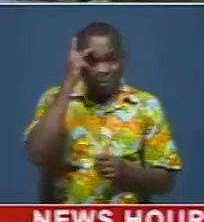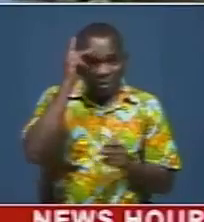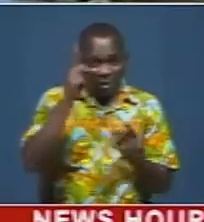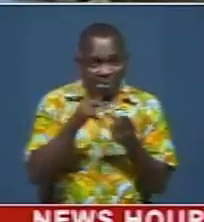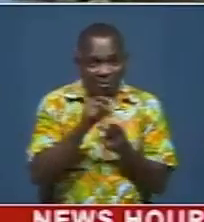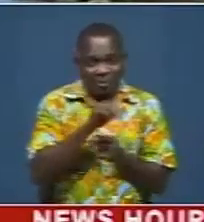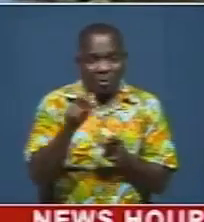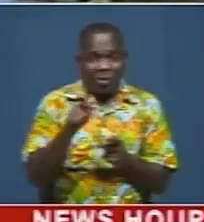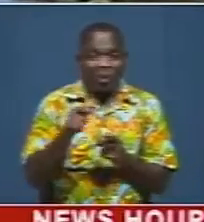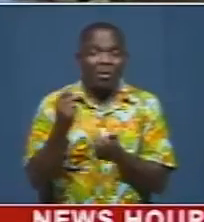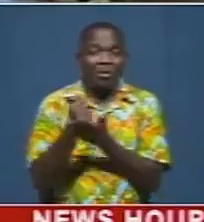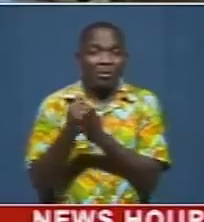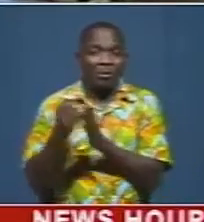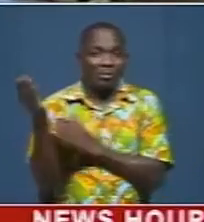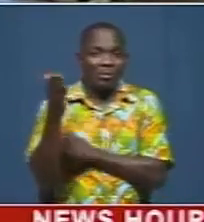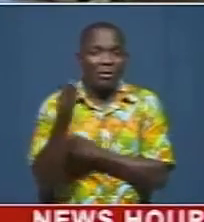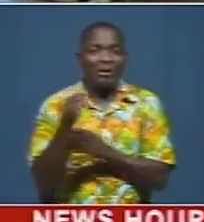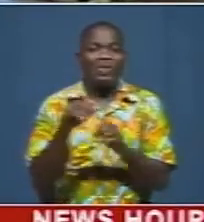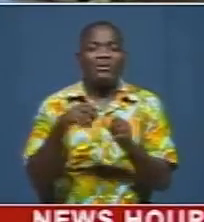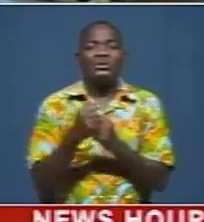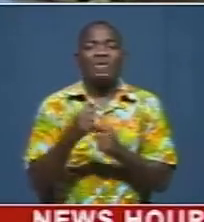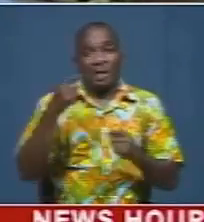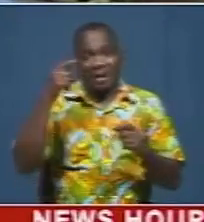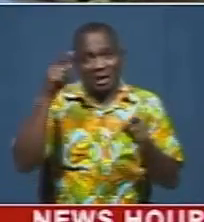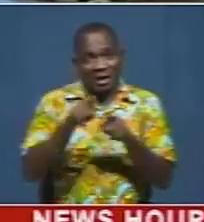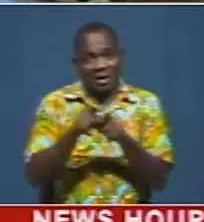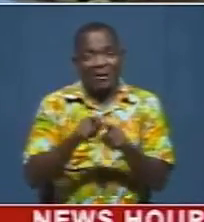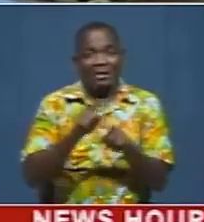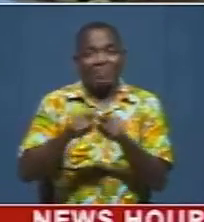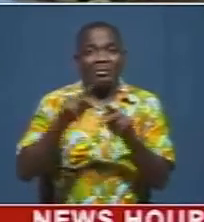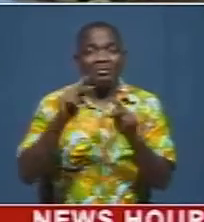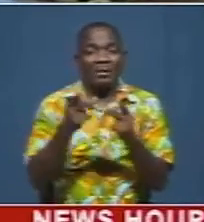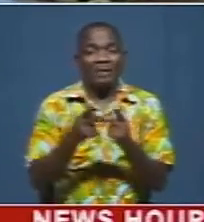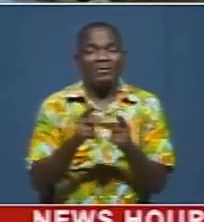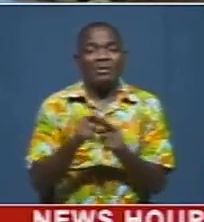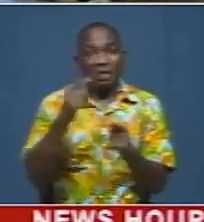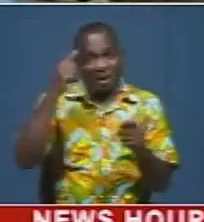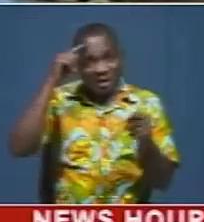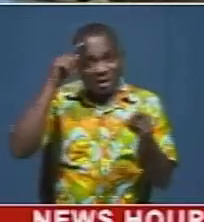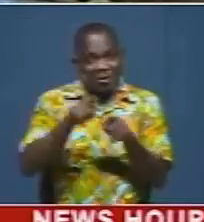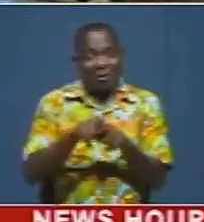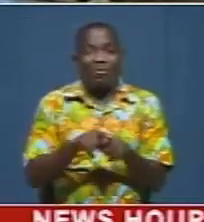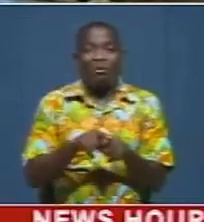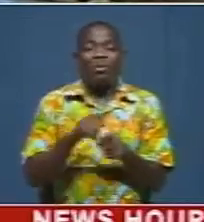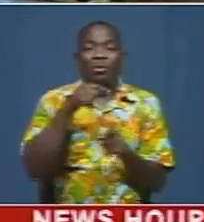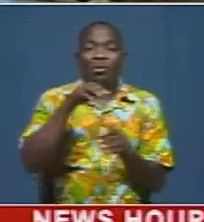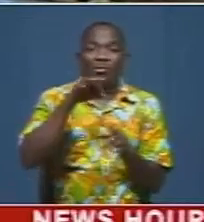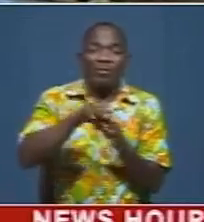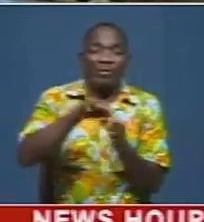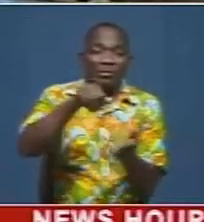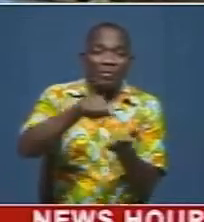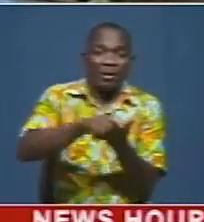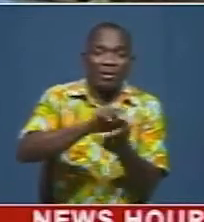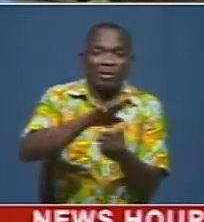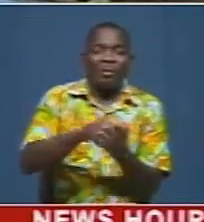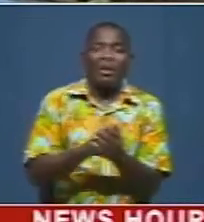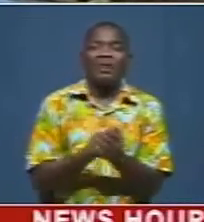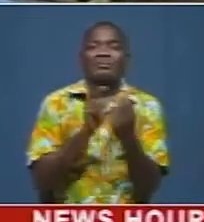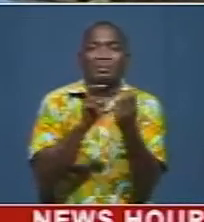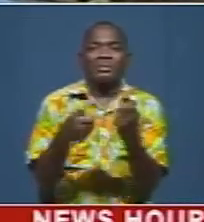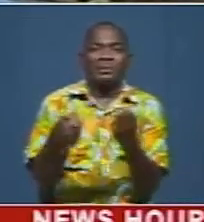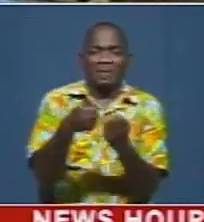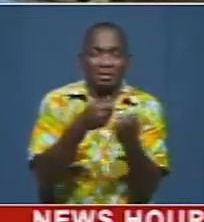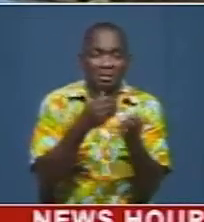party manifestos are social contracts in which parties to the contract, the voter and the party, must engage each other